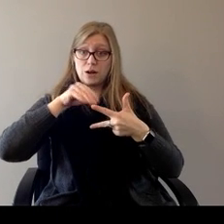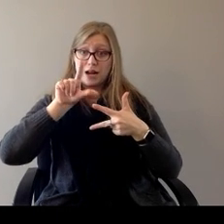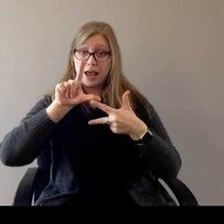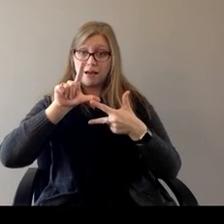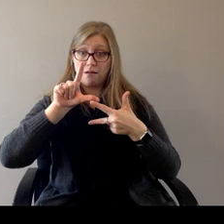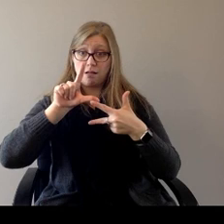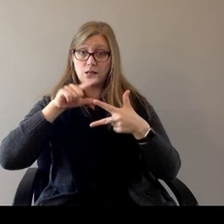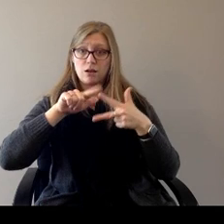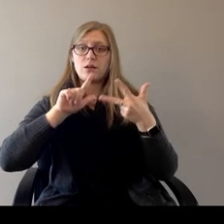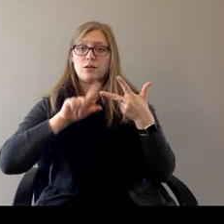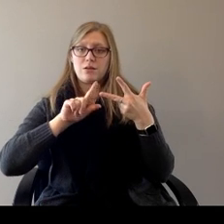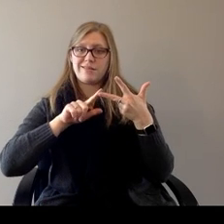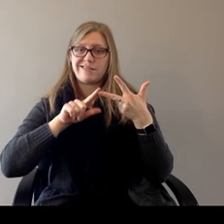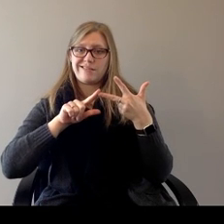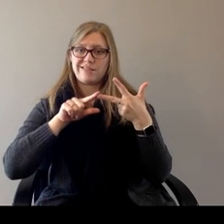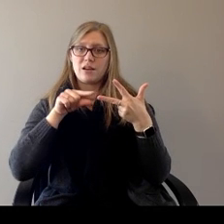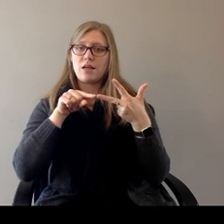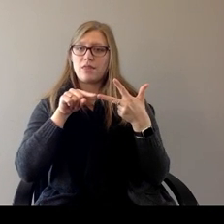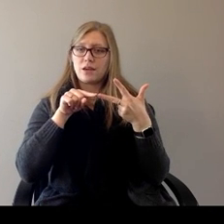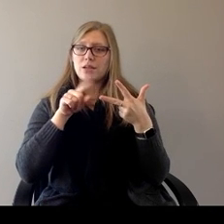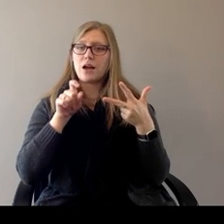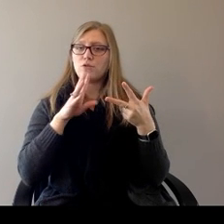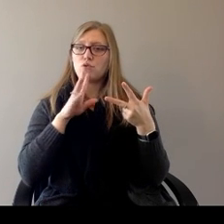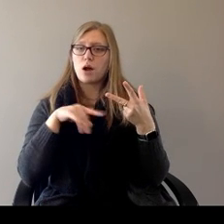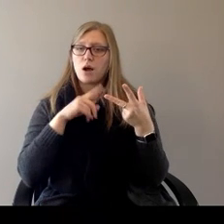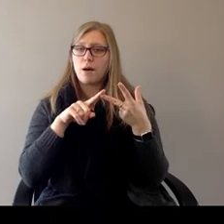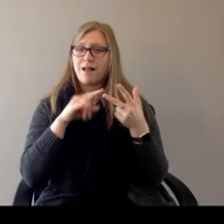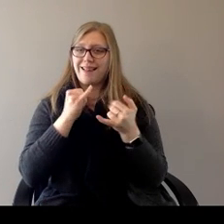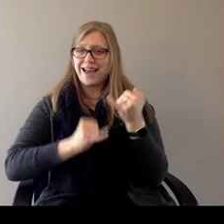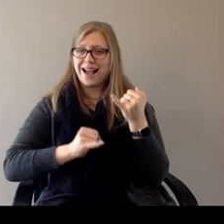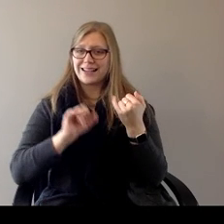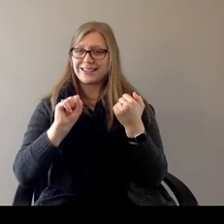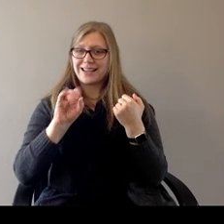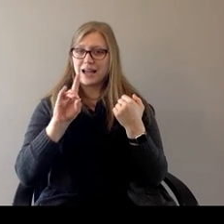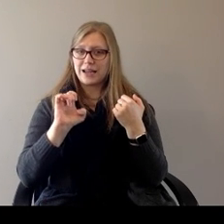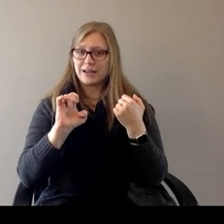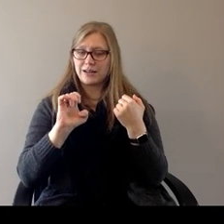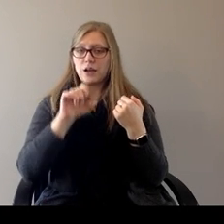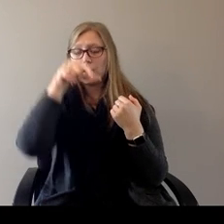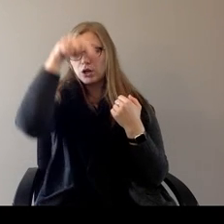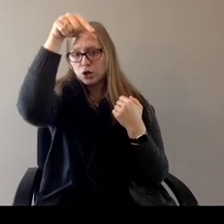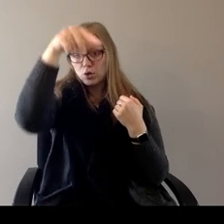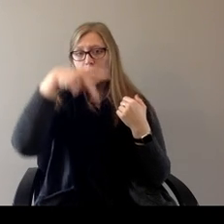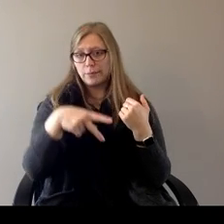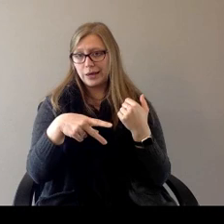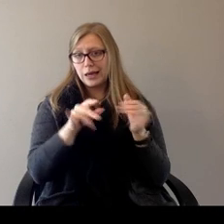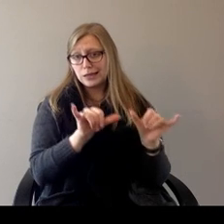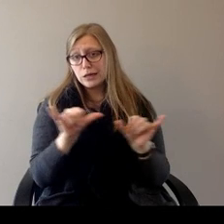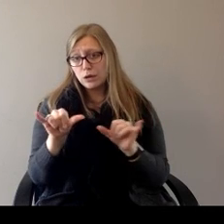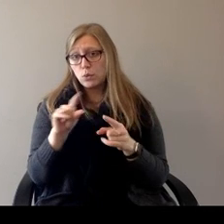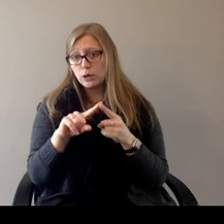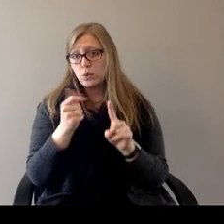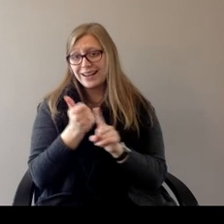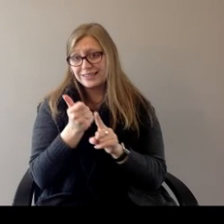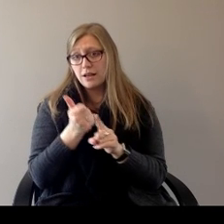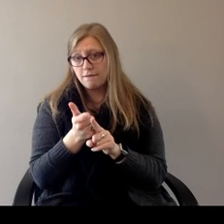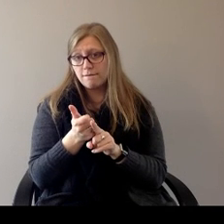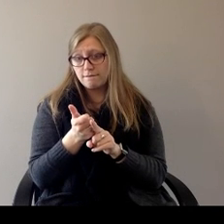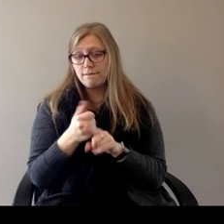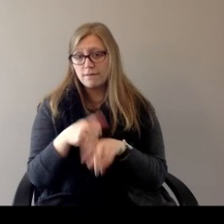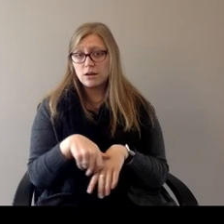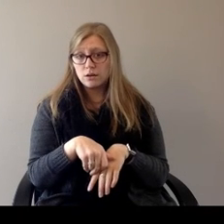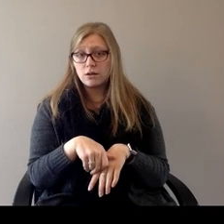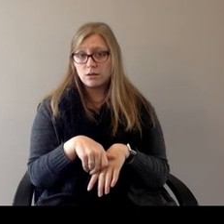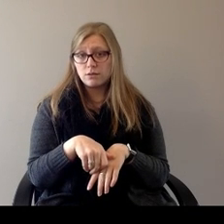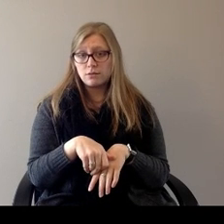this side QP in both triangles is congruent to itself. So QP is congruent